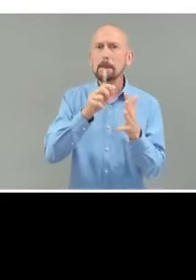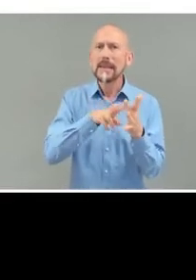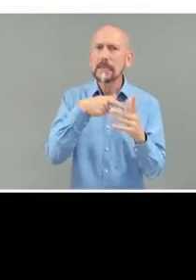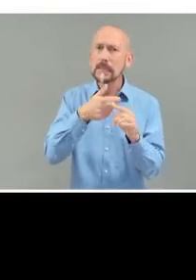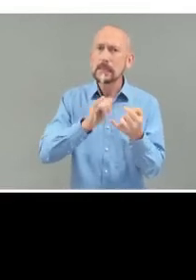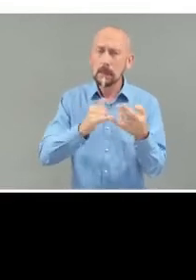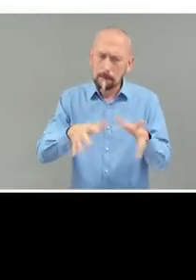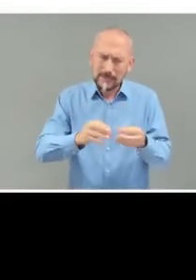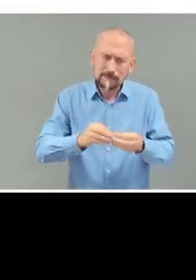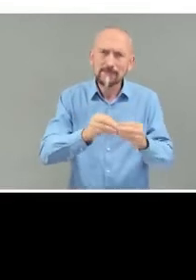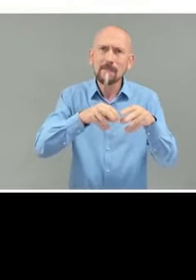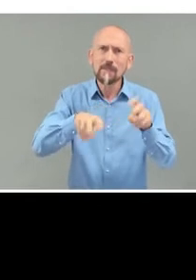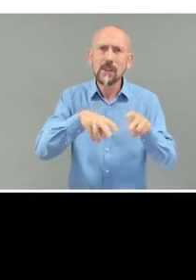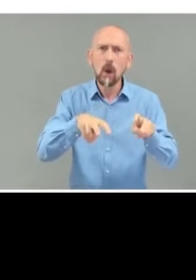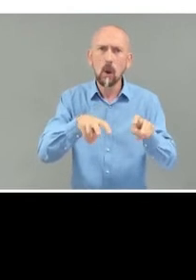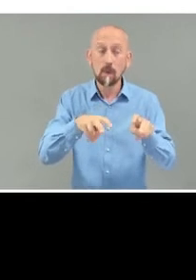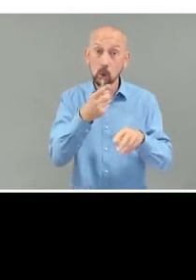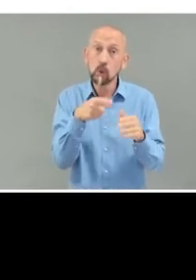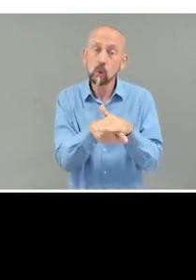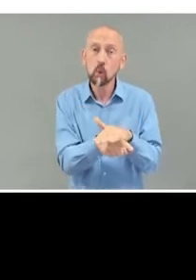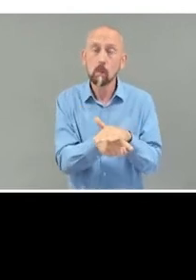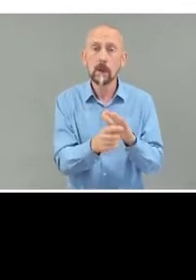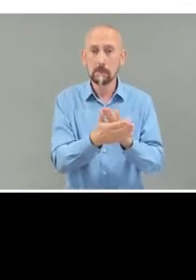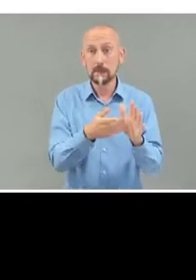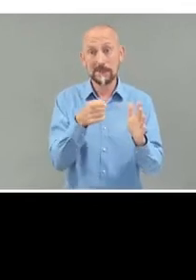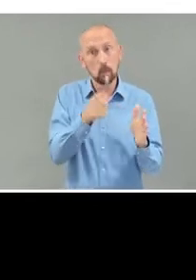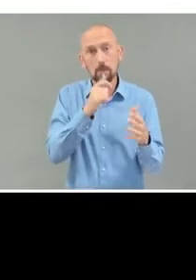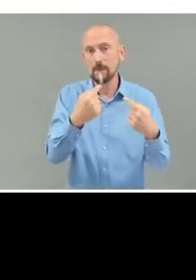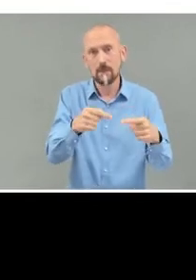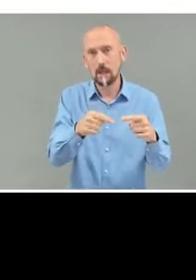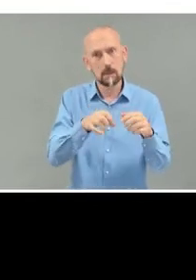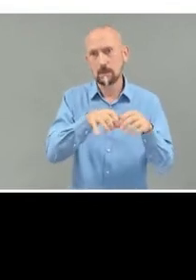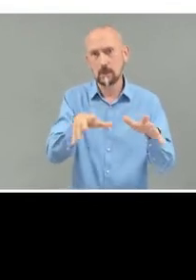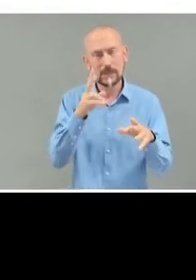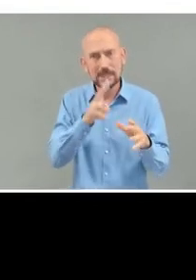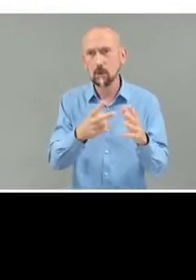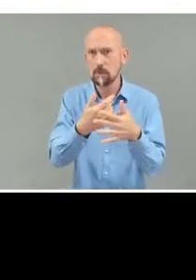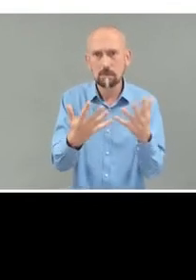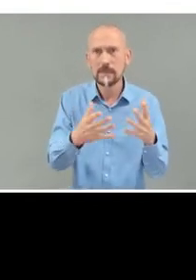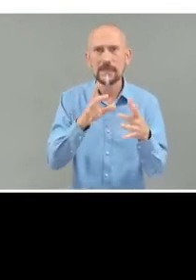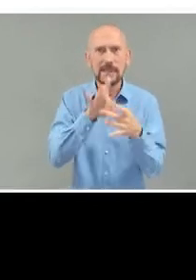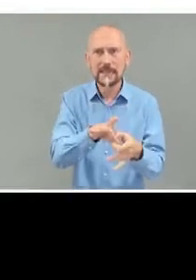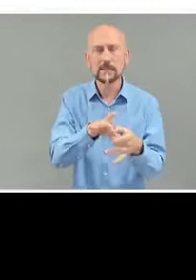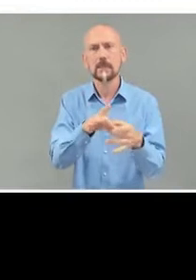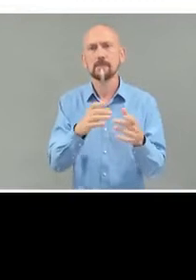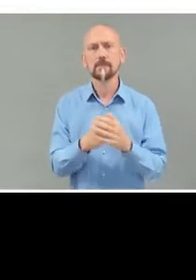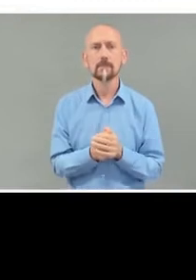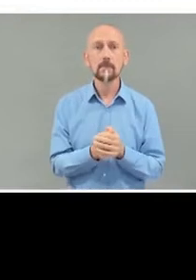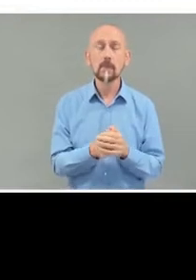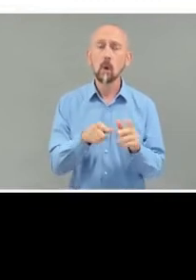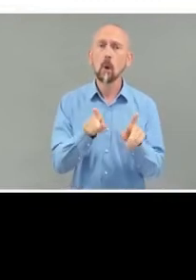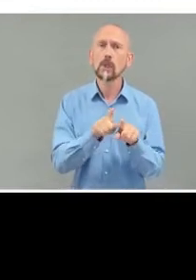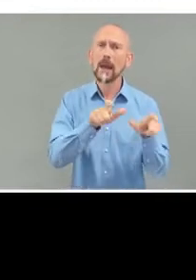to you afterwards so you can see all the names of the contributors and the various links. And also the Exeter team have produced some work